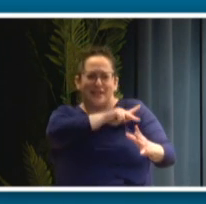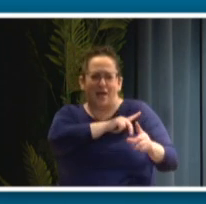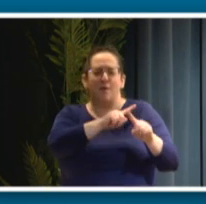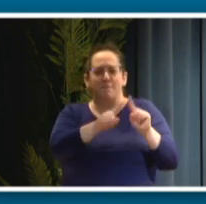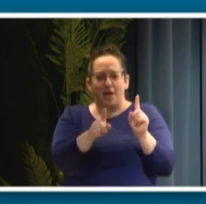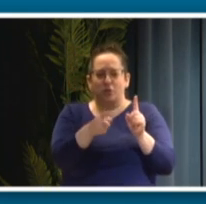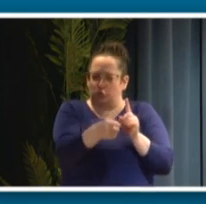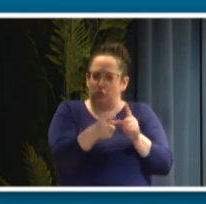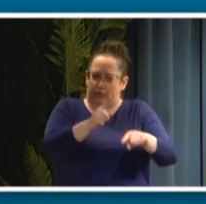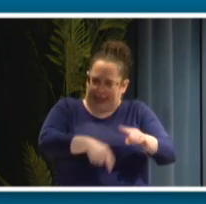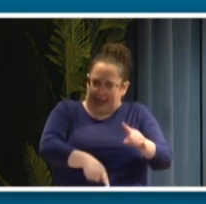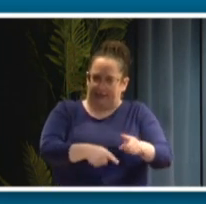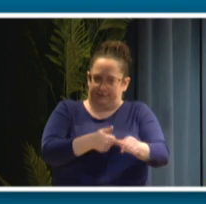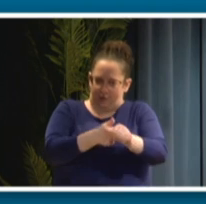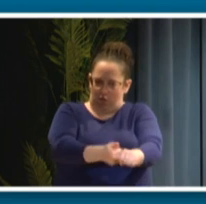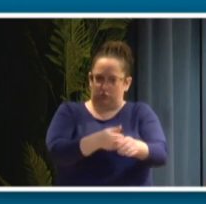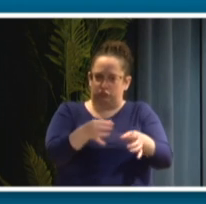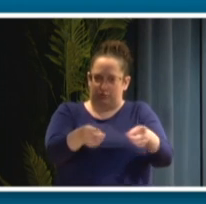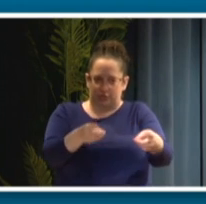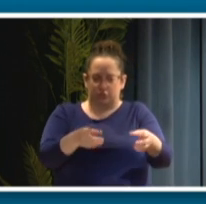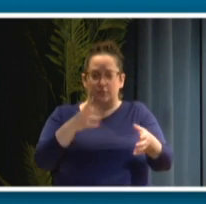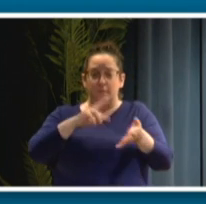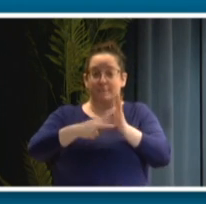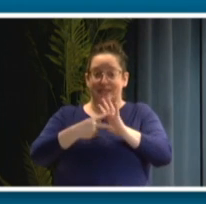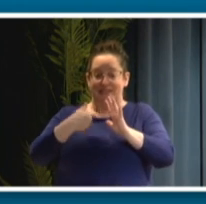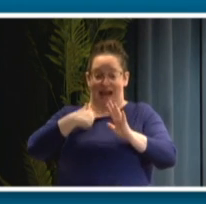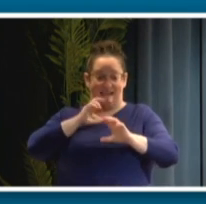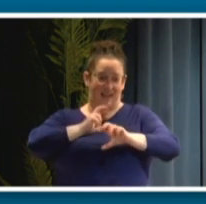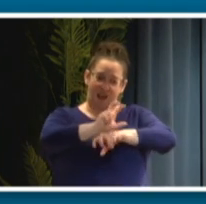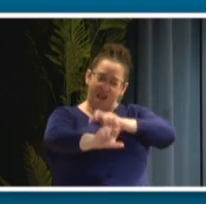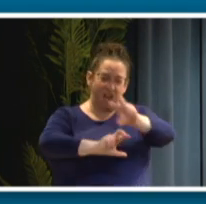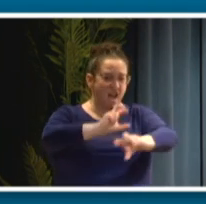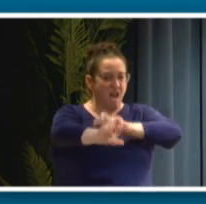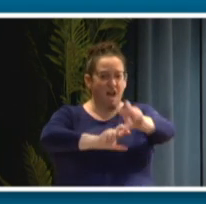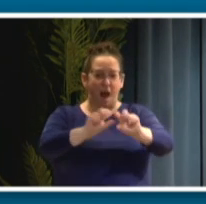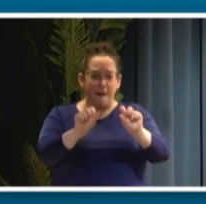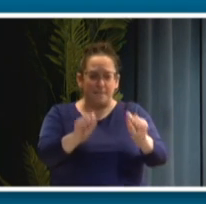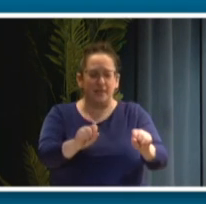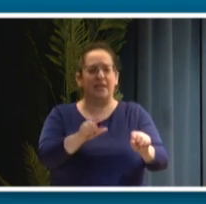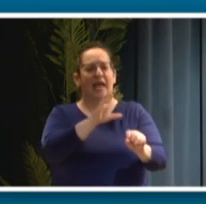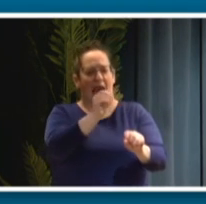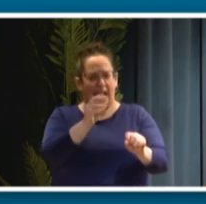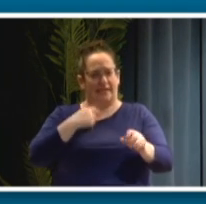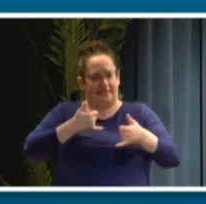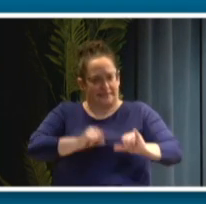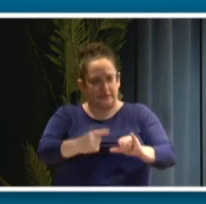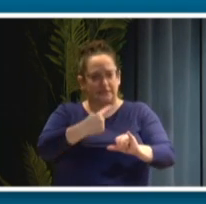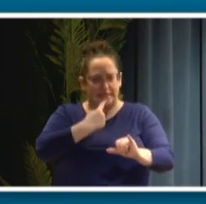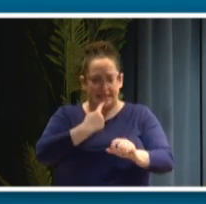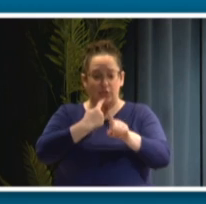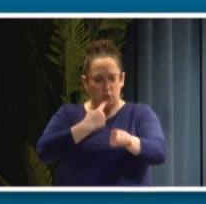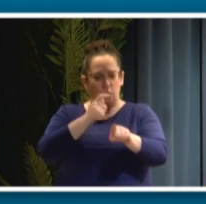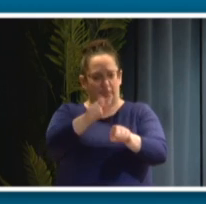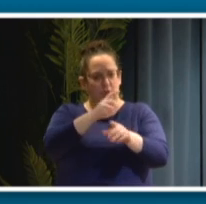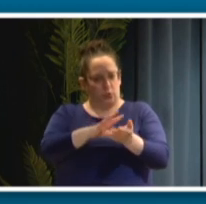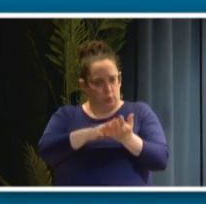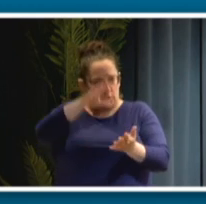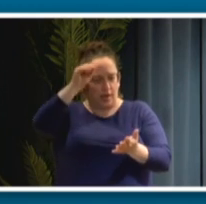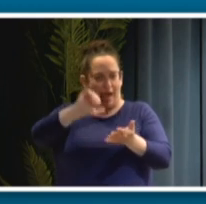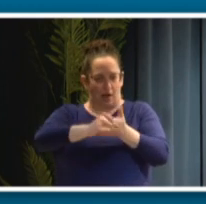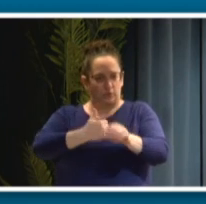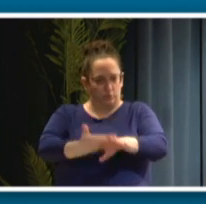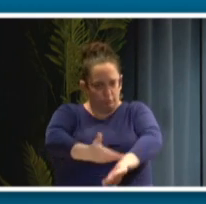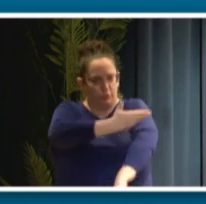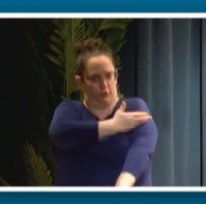that you have an ability, right? And I can pour into your ability while also holding you accountable to the task at hand. Right. Two things can be, you